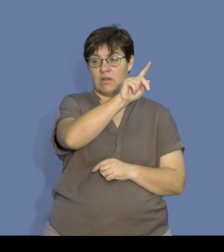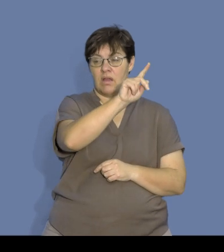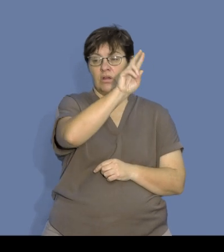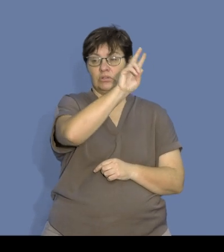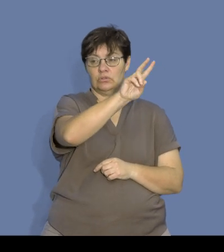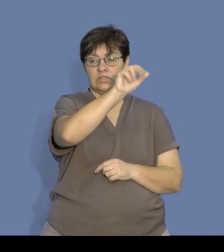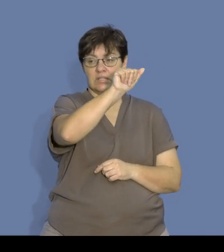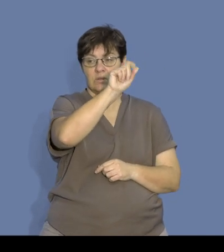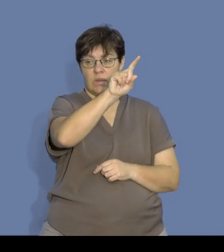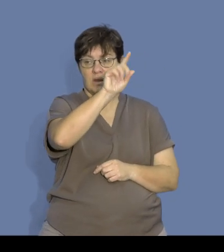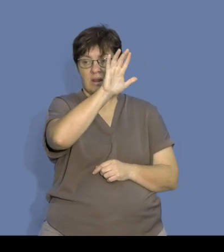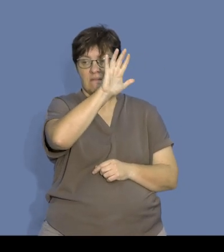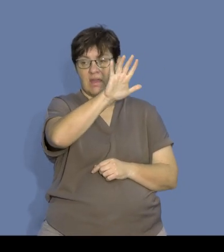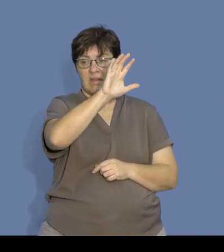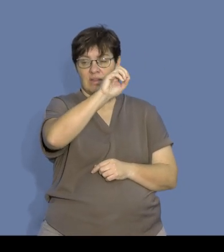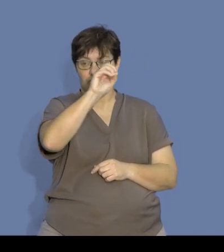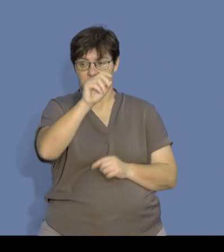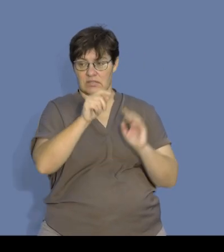profit,